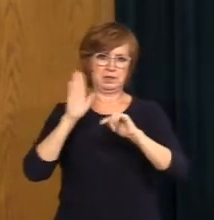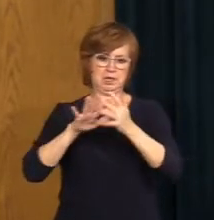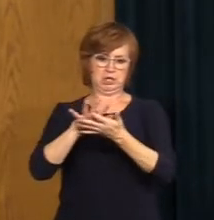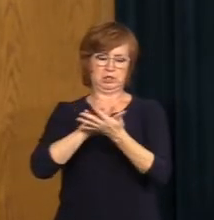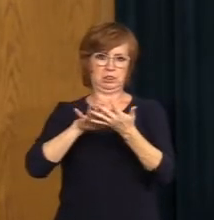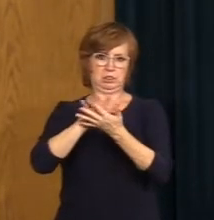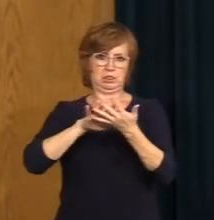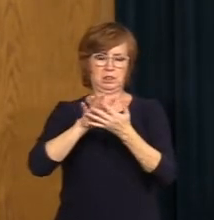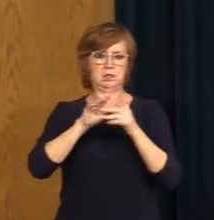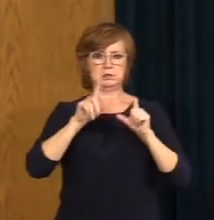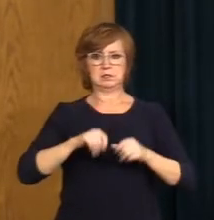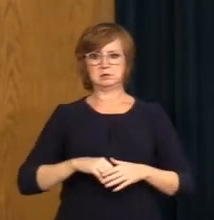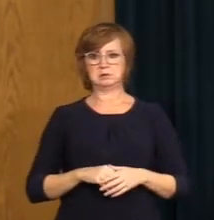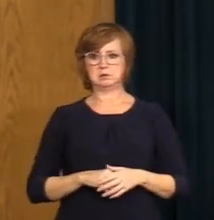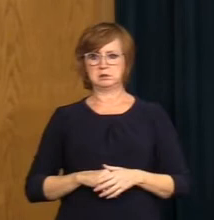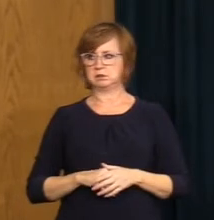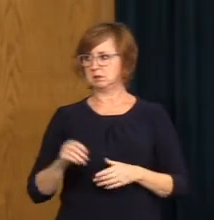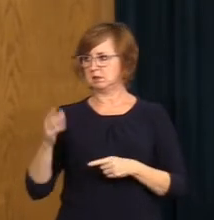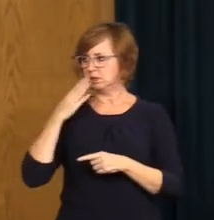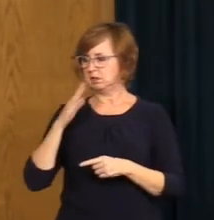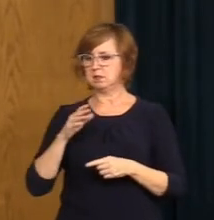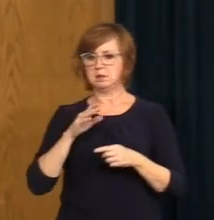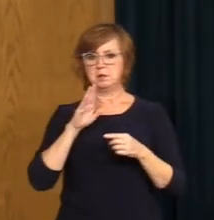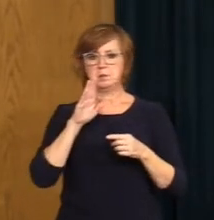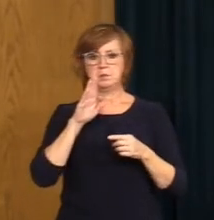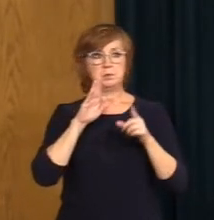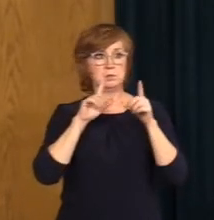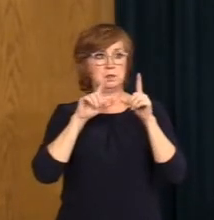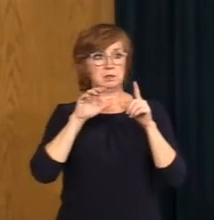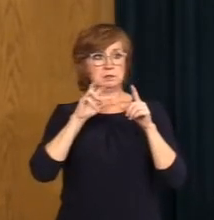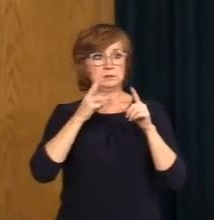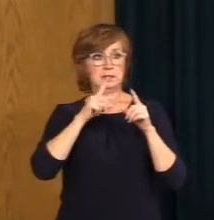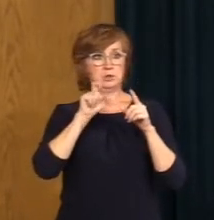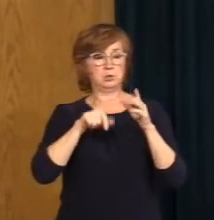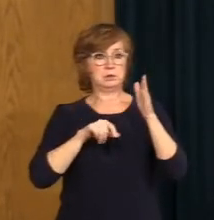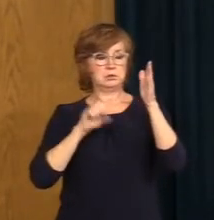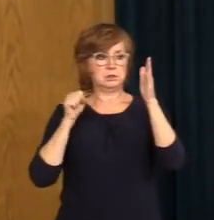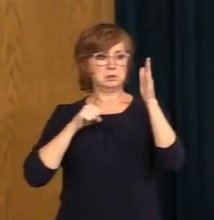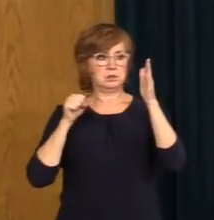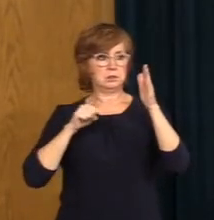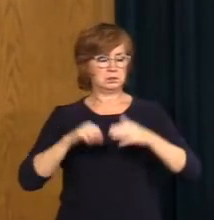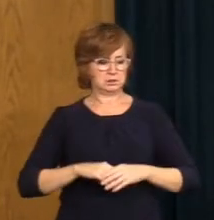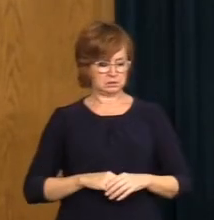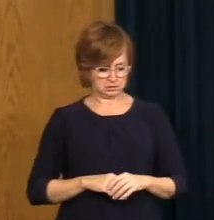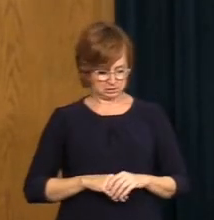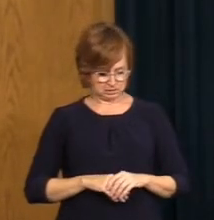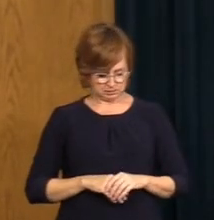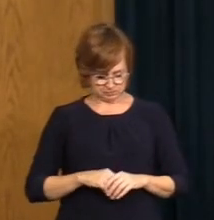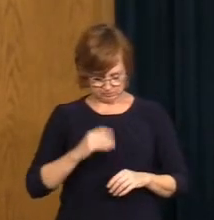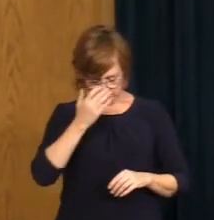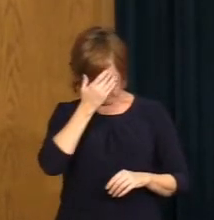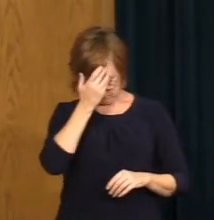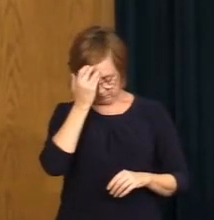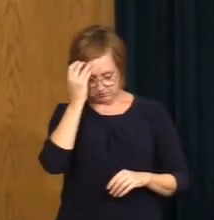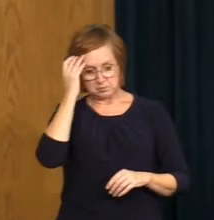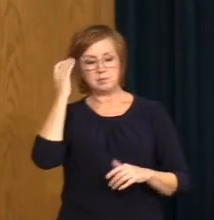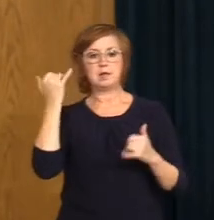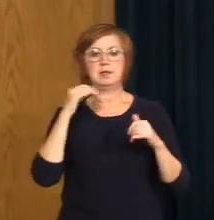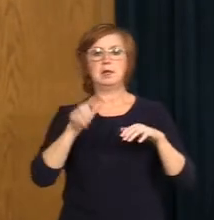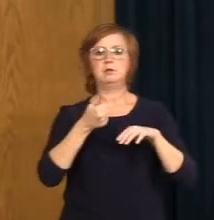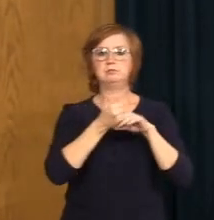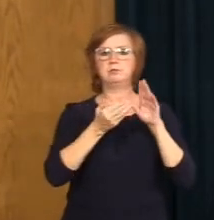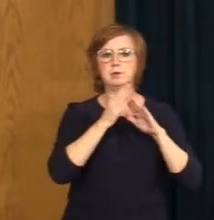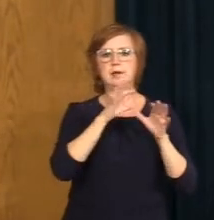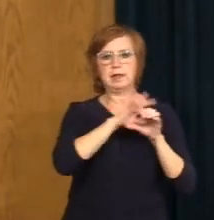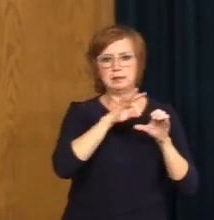days. Thank you. Britton, do you have a follow-up? Yeah, just kind of with the election and everything underway,